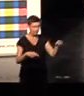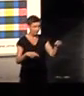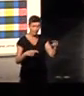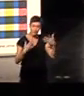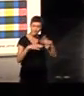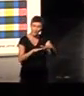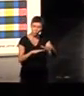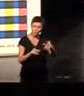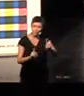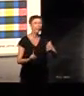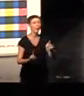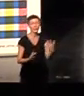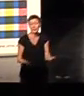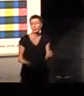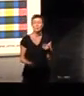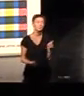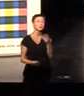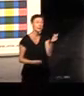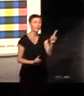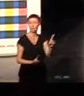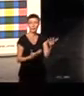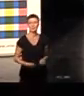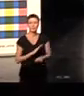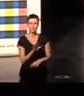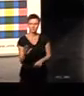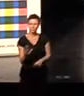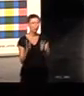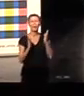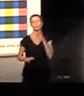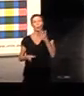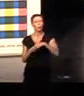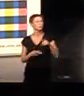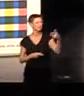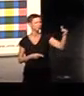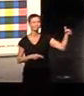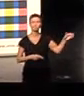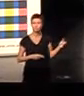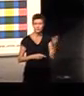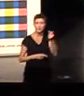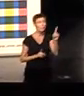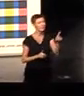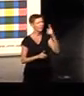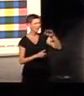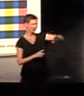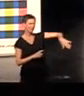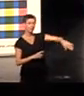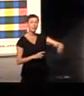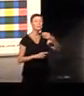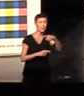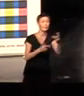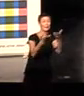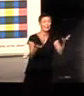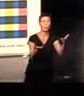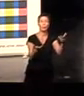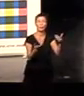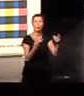accepting dat more and more dat we doen dat niet to be in ploeg ship that some people arnhem als artikel met summer more